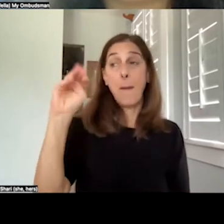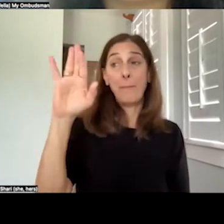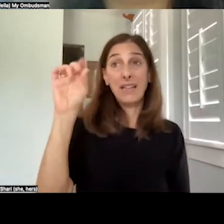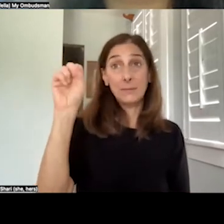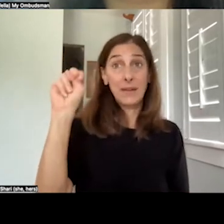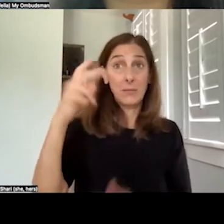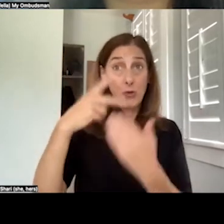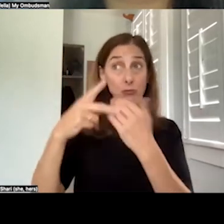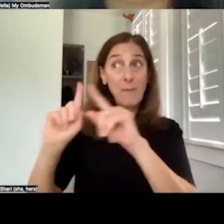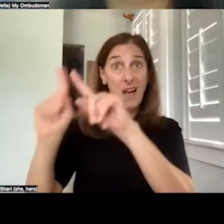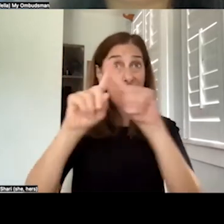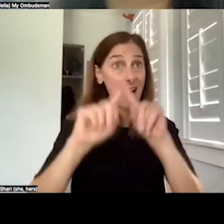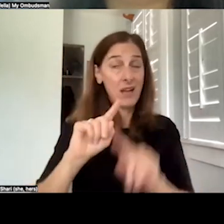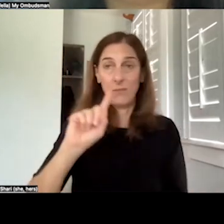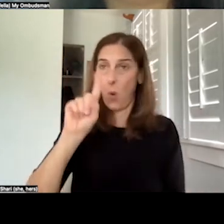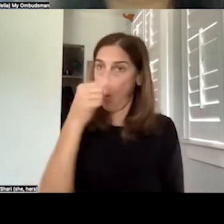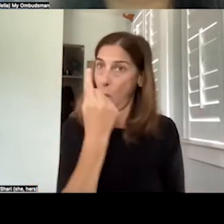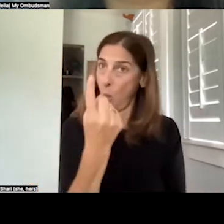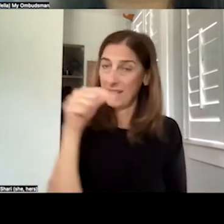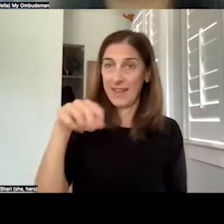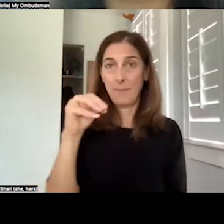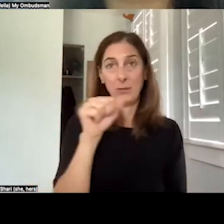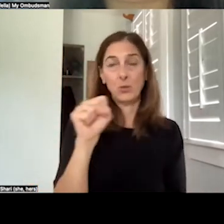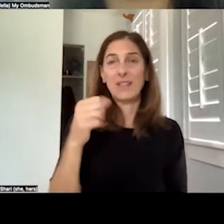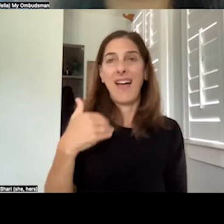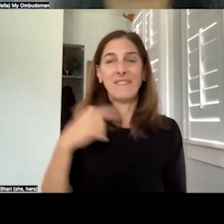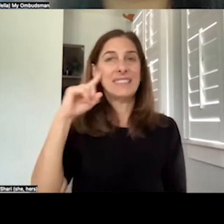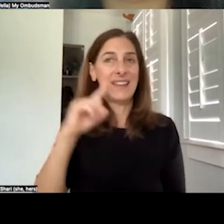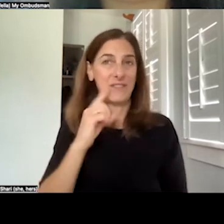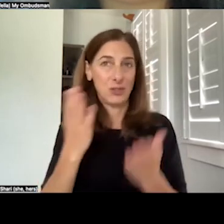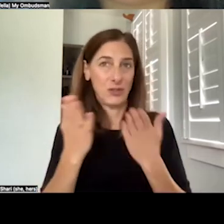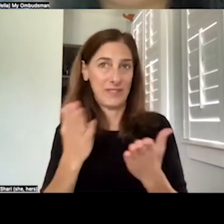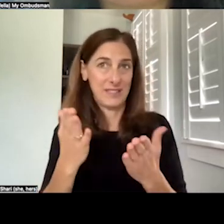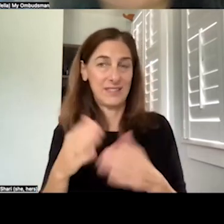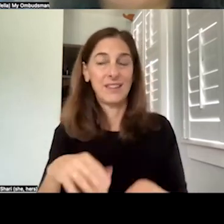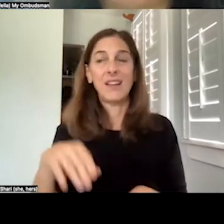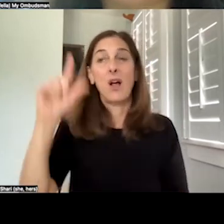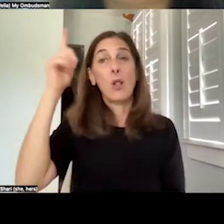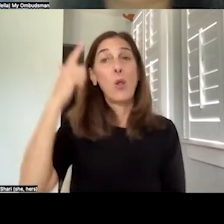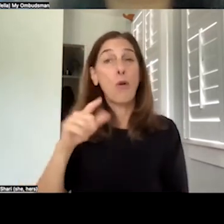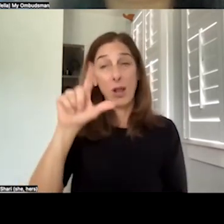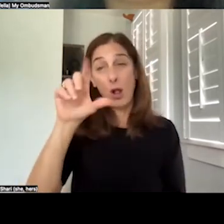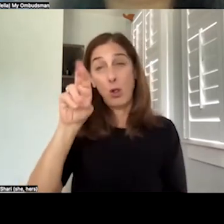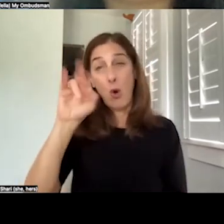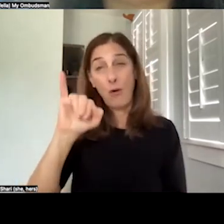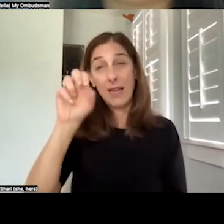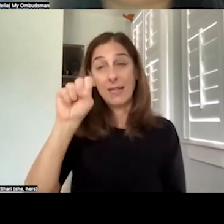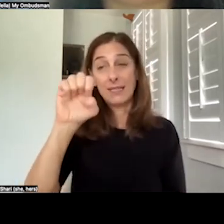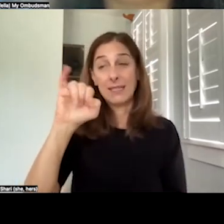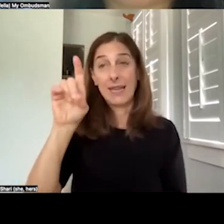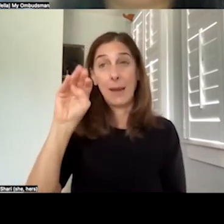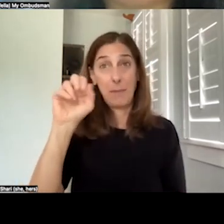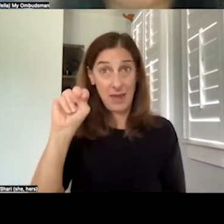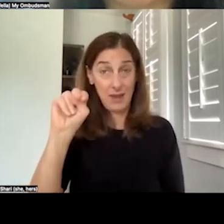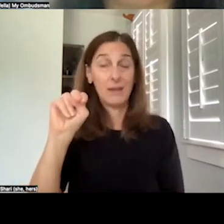deaf ombudsman. Our Director of Deaf Services, Lori Seidman, can work with folks in